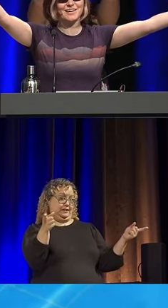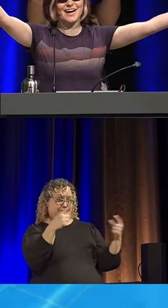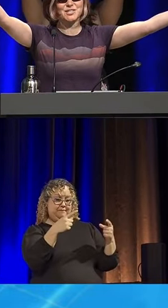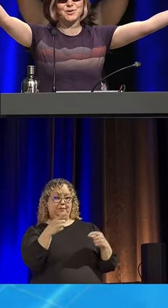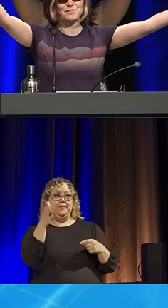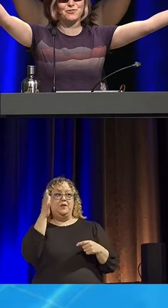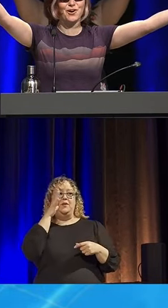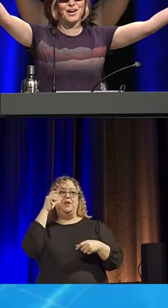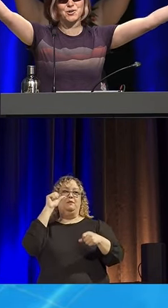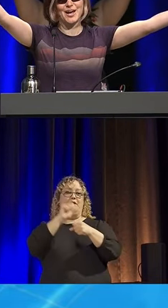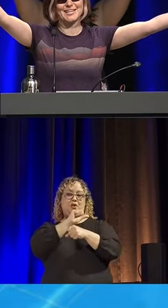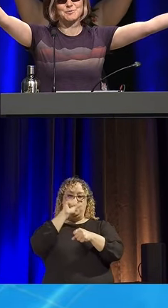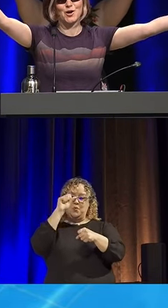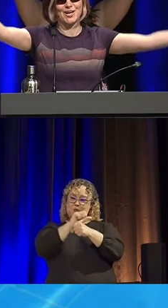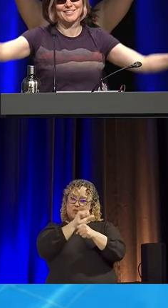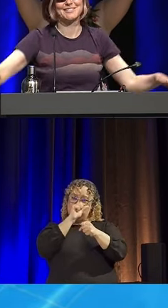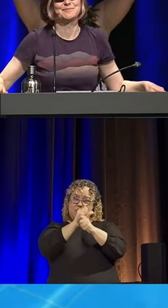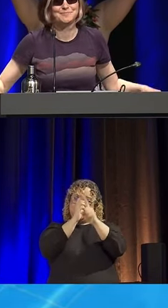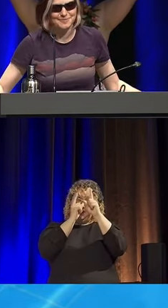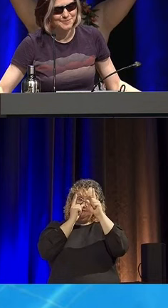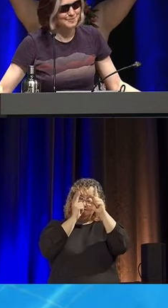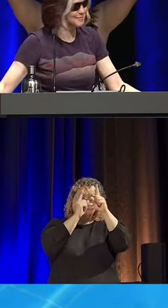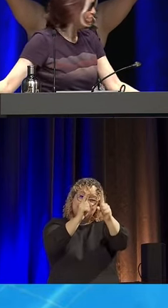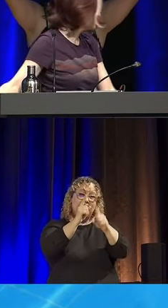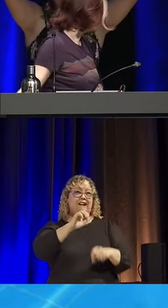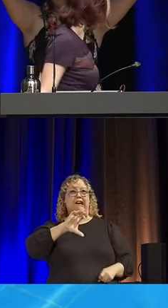to make CHI 24 a great experience.